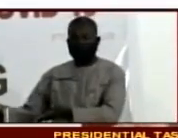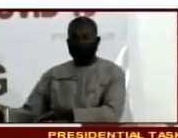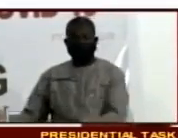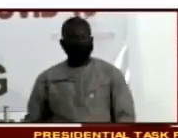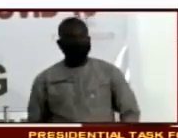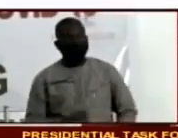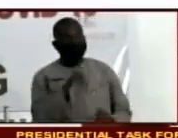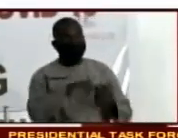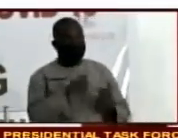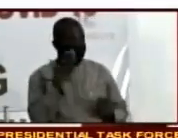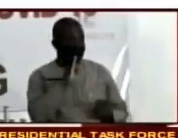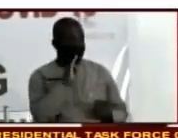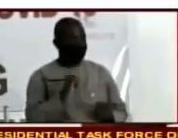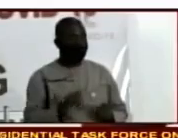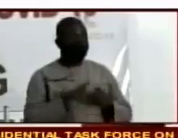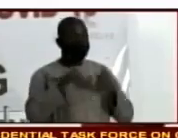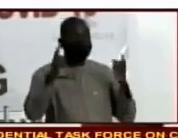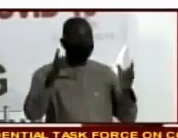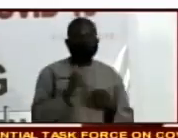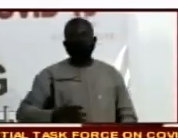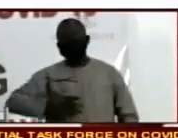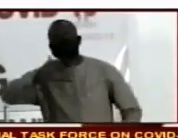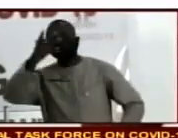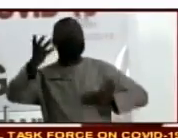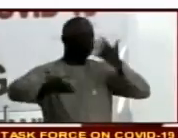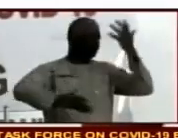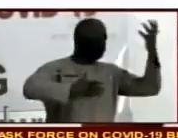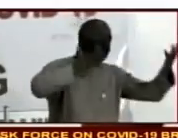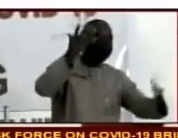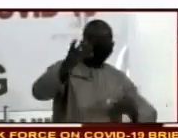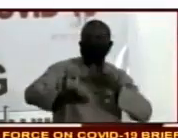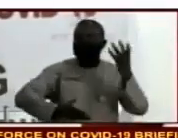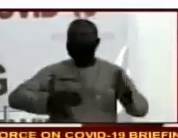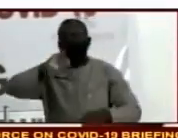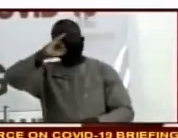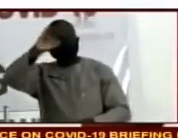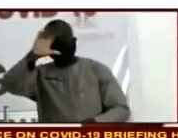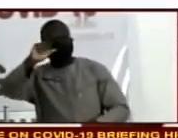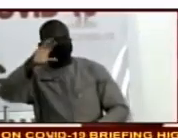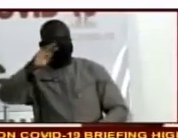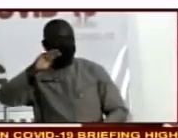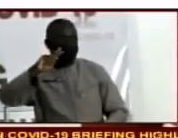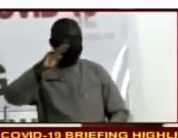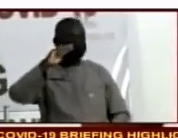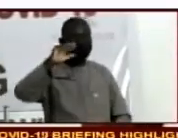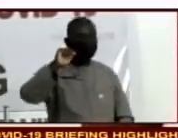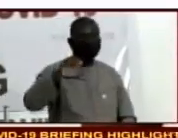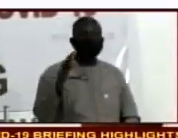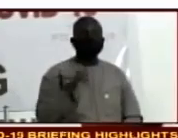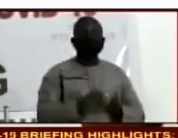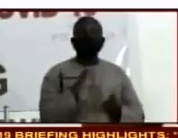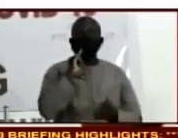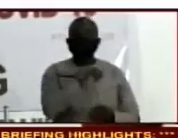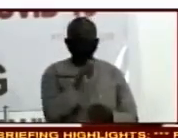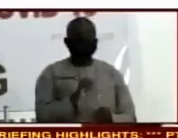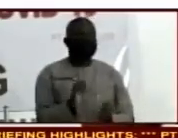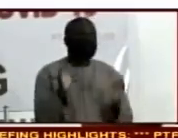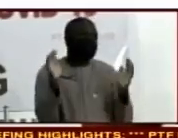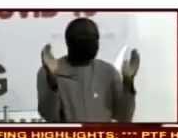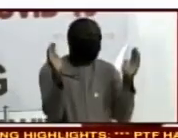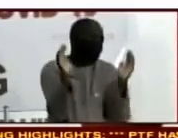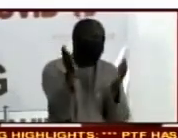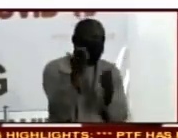a lot of uproar in the social media about the Jack Ma donations, which in effect was actually a very small part of the